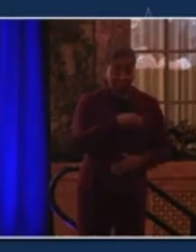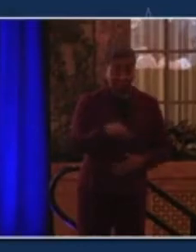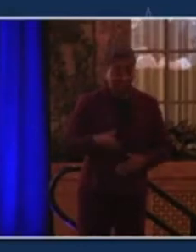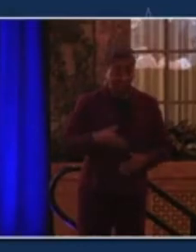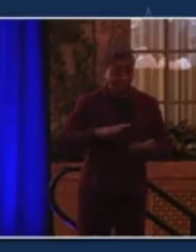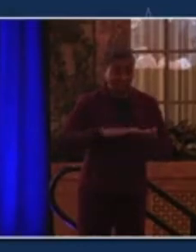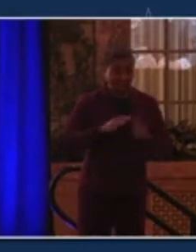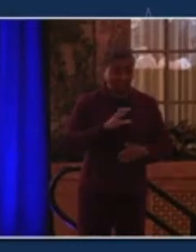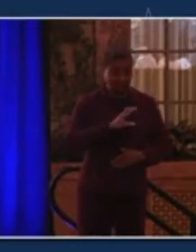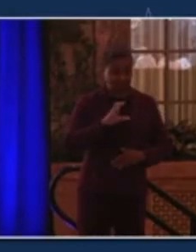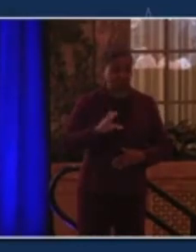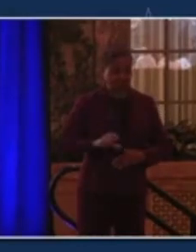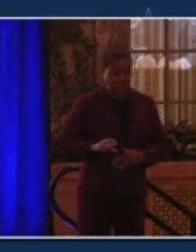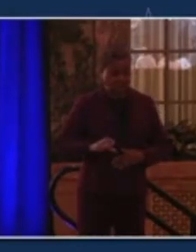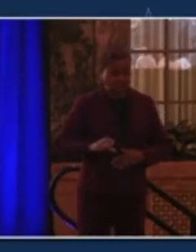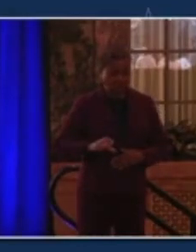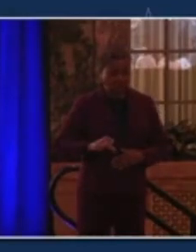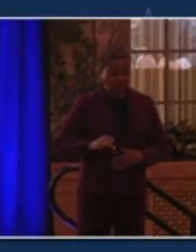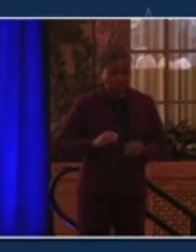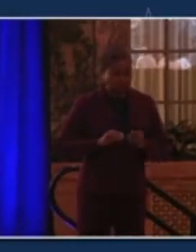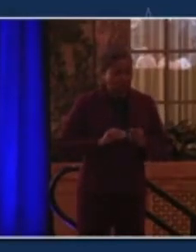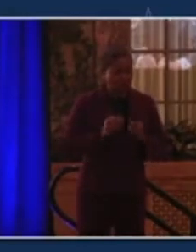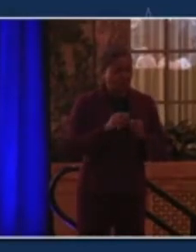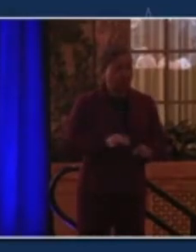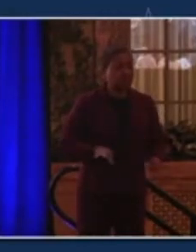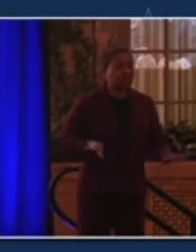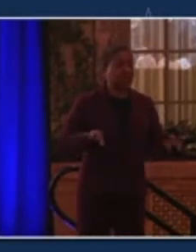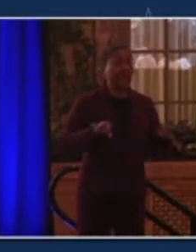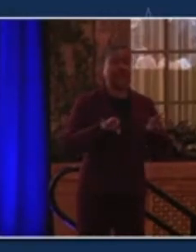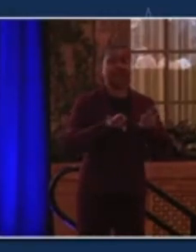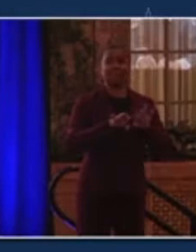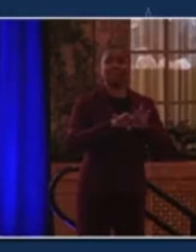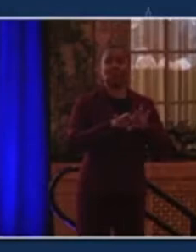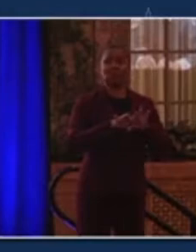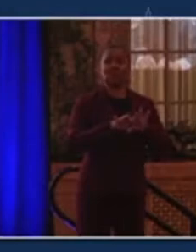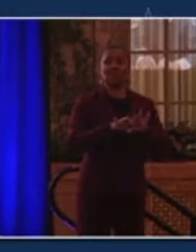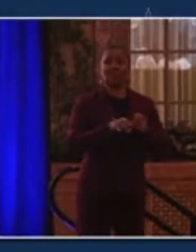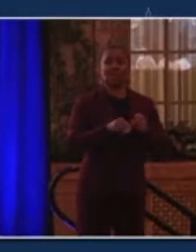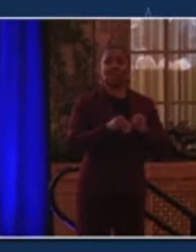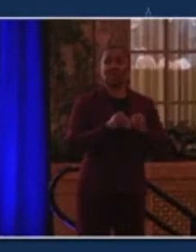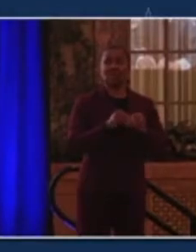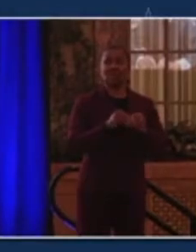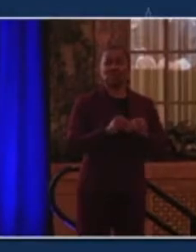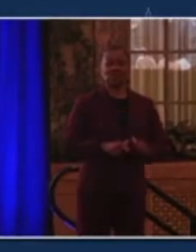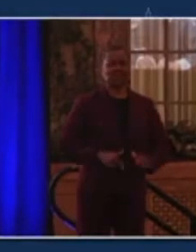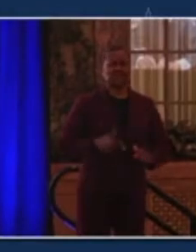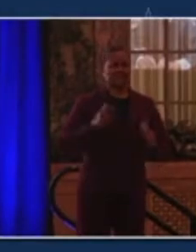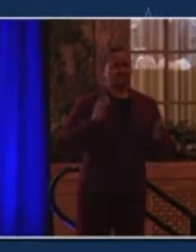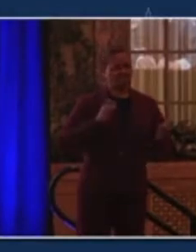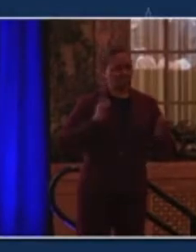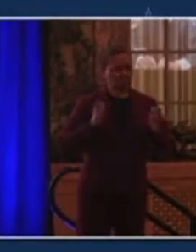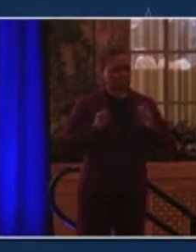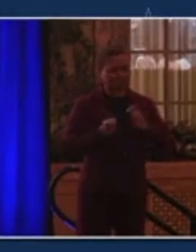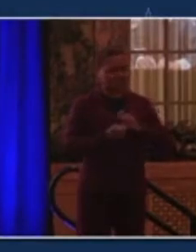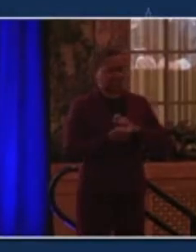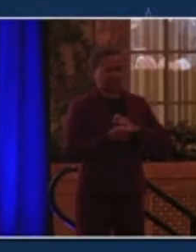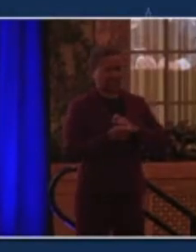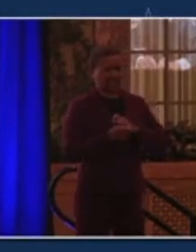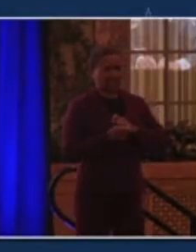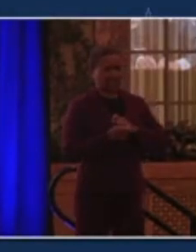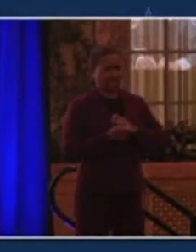Chicago the most important, the most life-changing, the